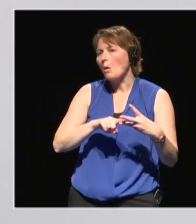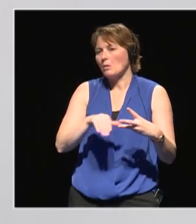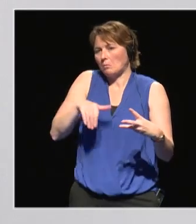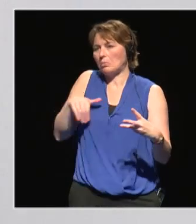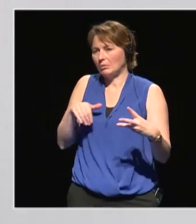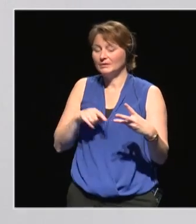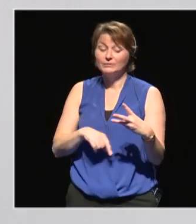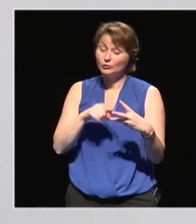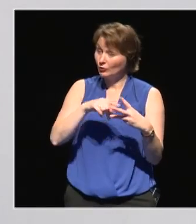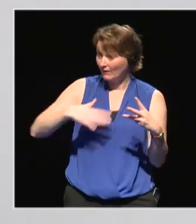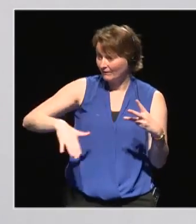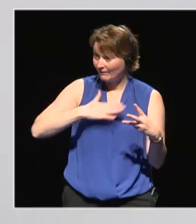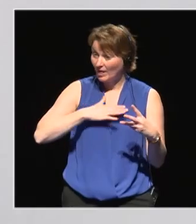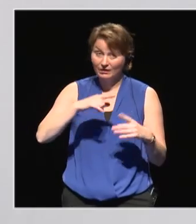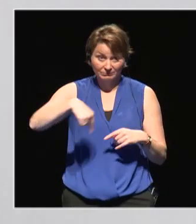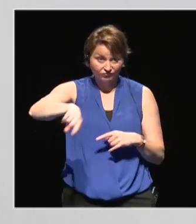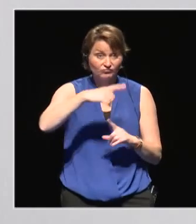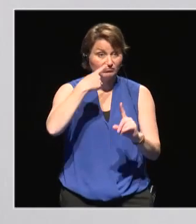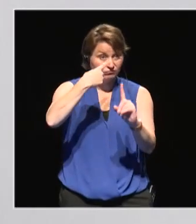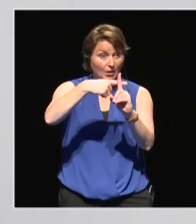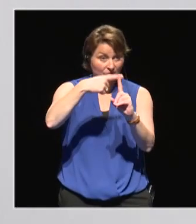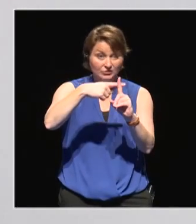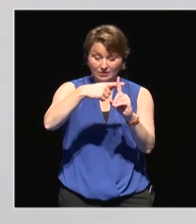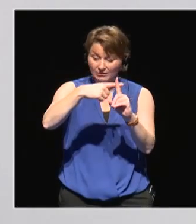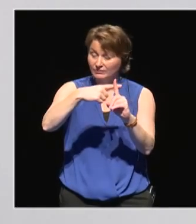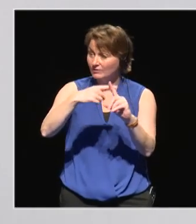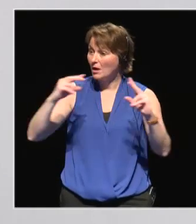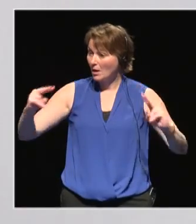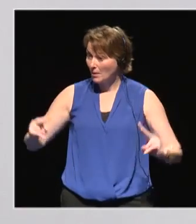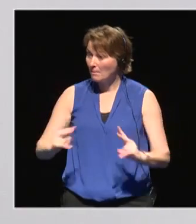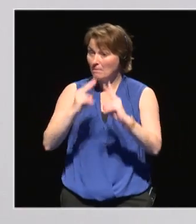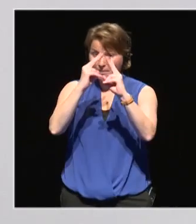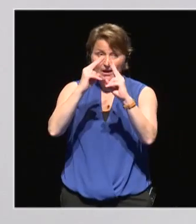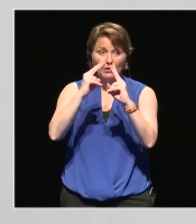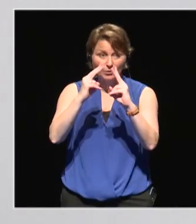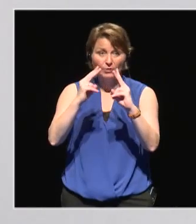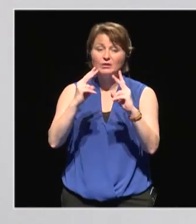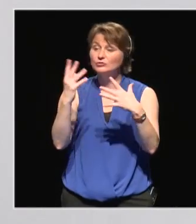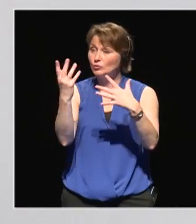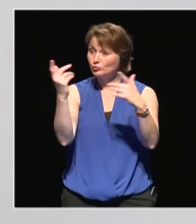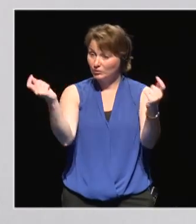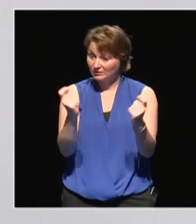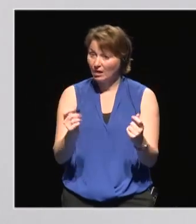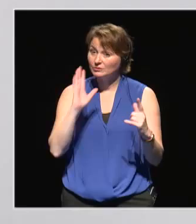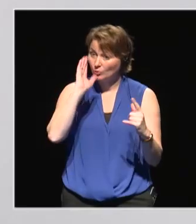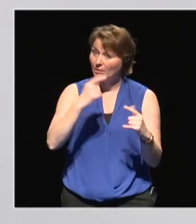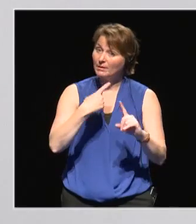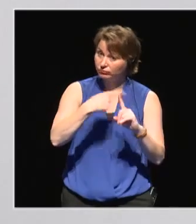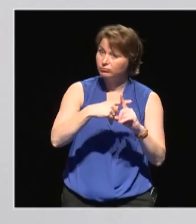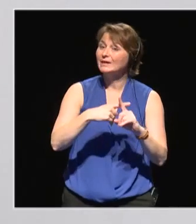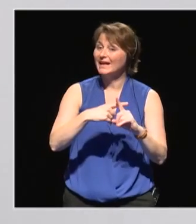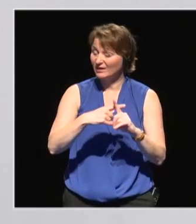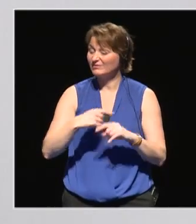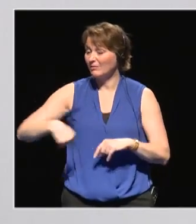optimistic about the Paris outcome when the UNFCCC meets in Paris? Do you think we will